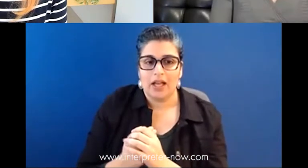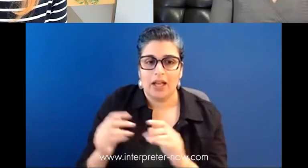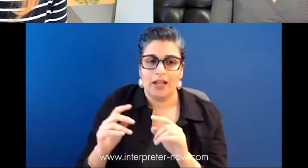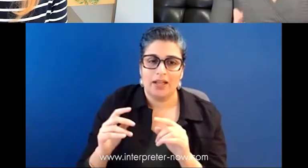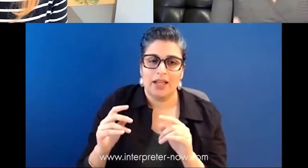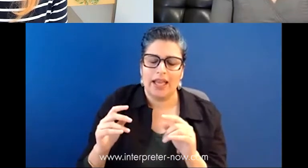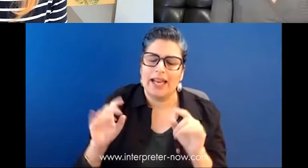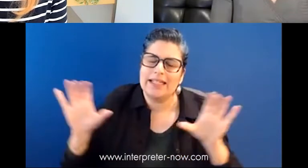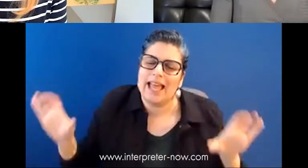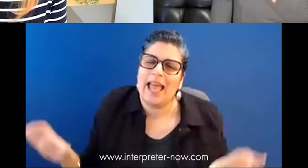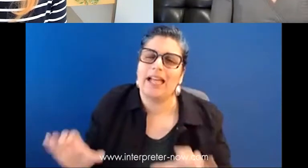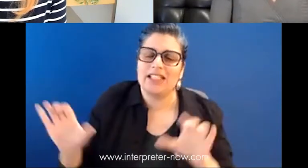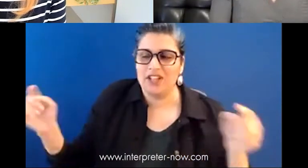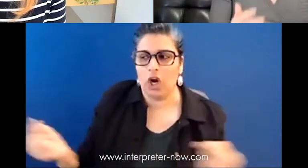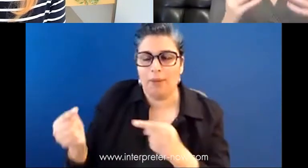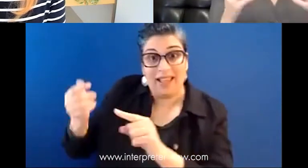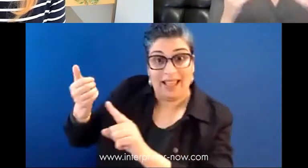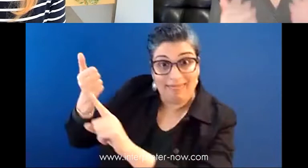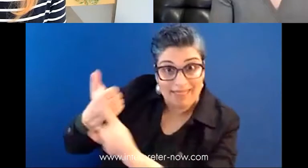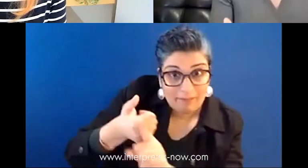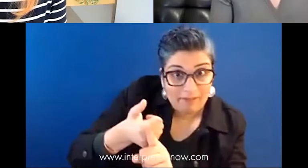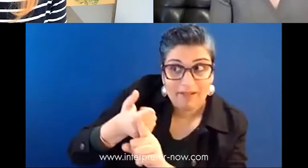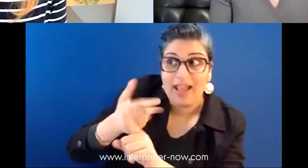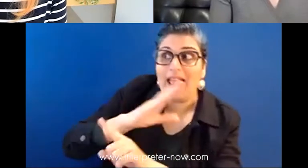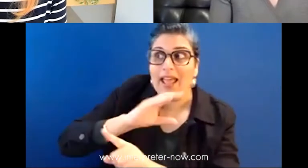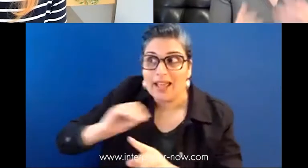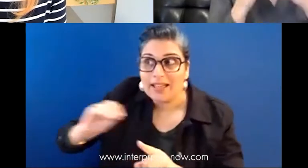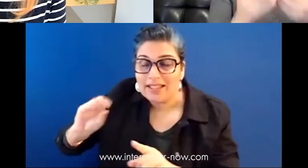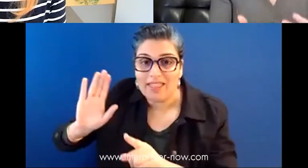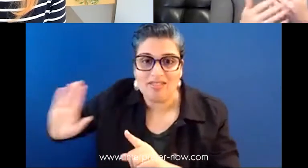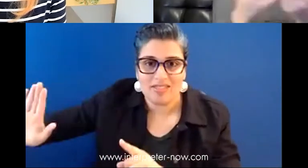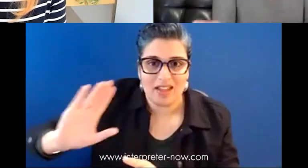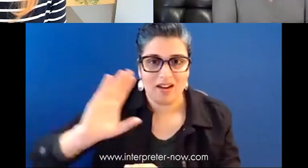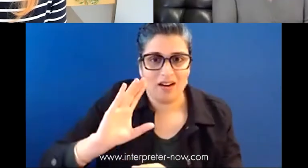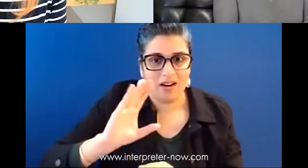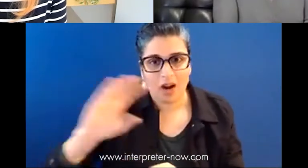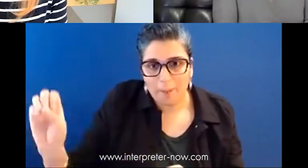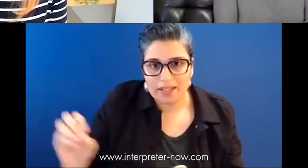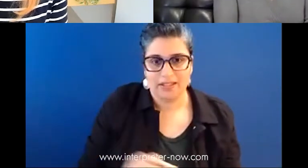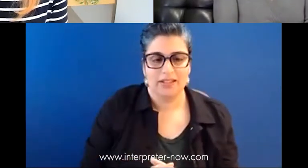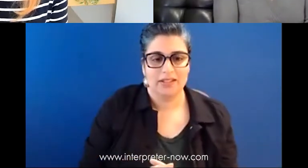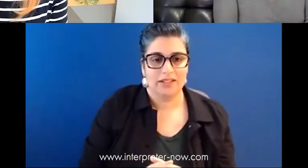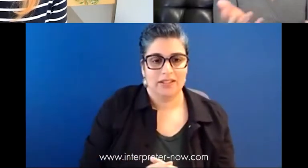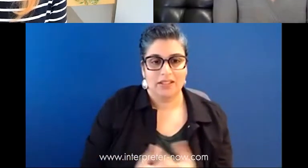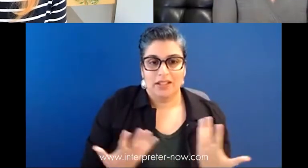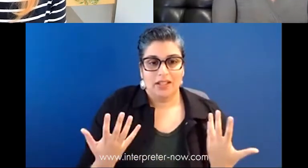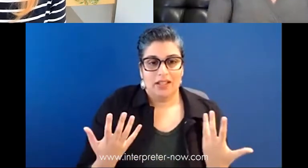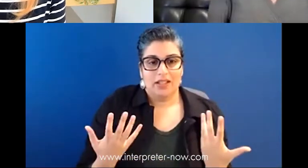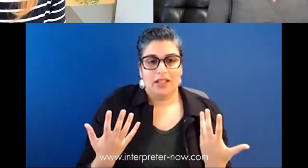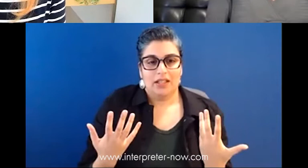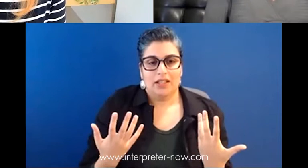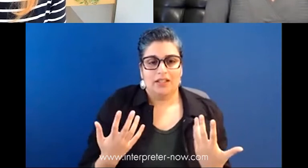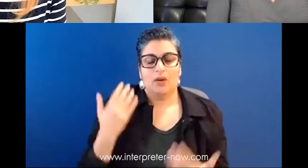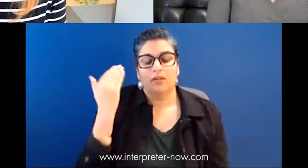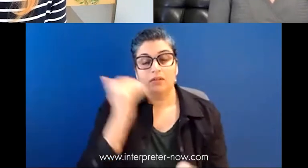harming them and their companies. Mm. And I wanted to understand what's going on. I've gotten tired of over and over